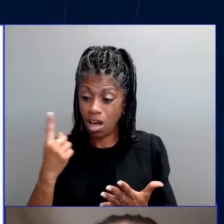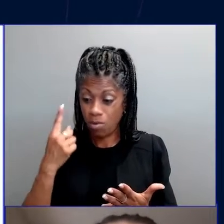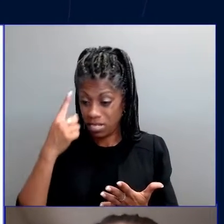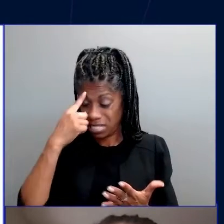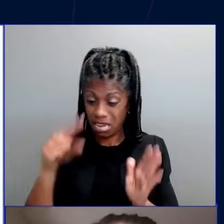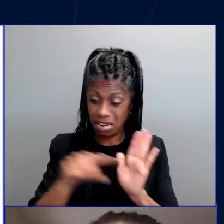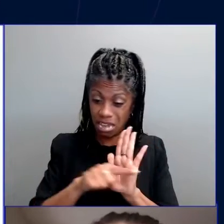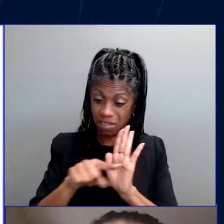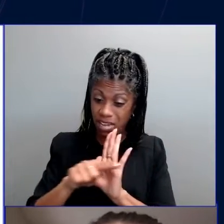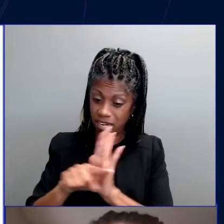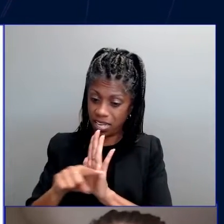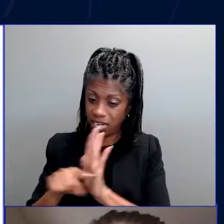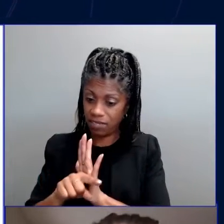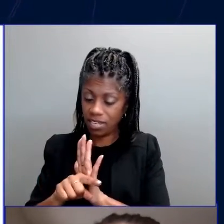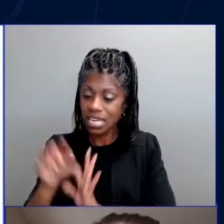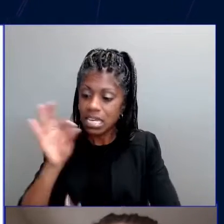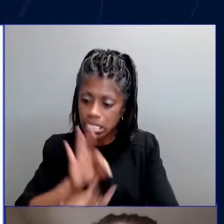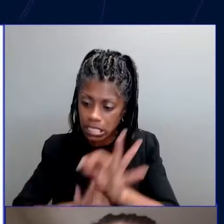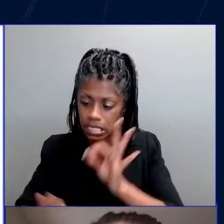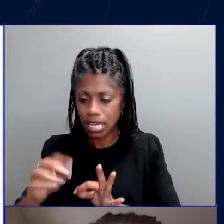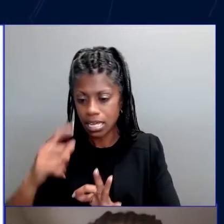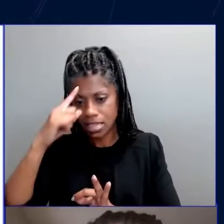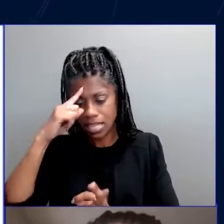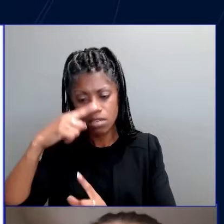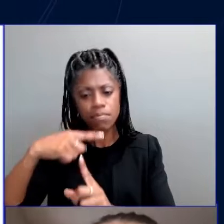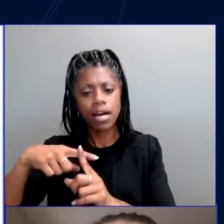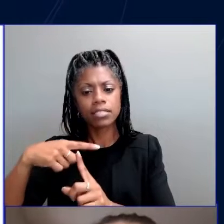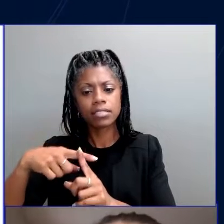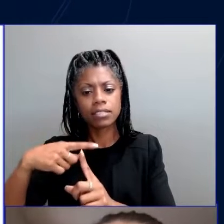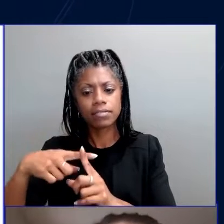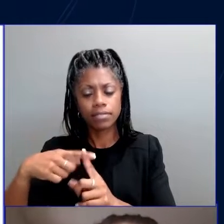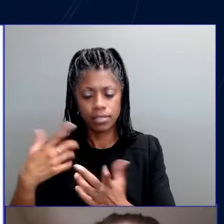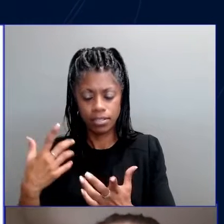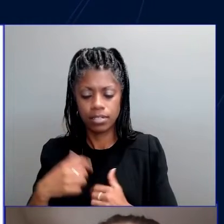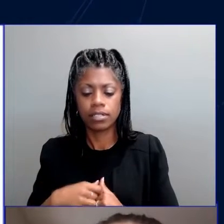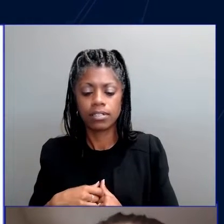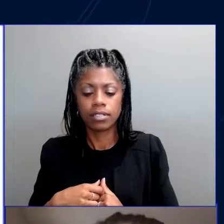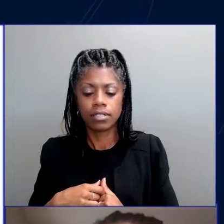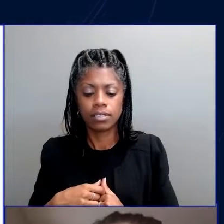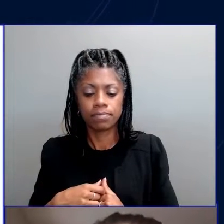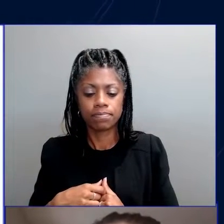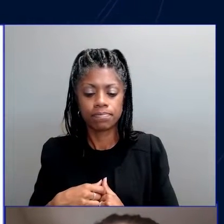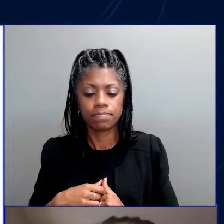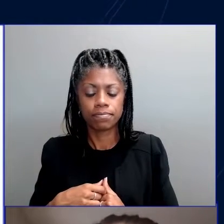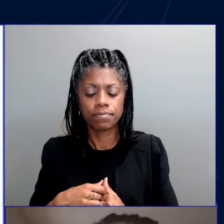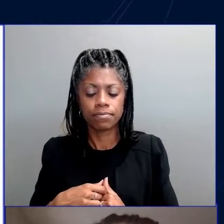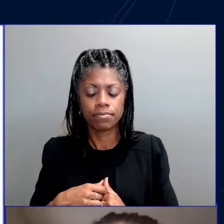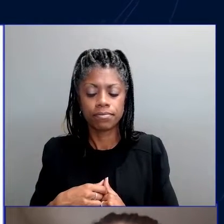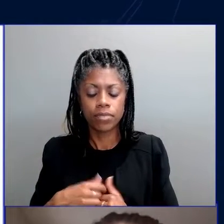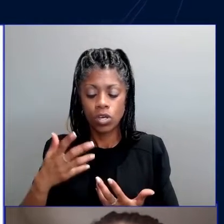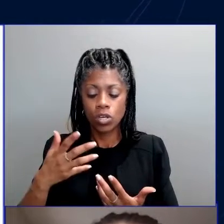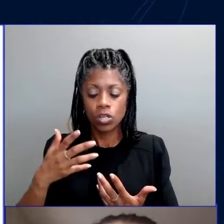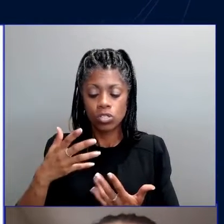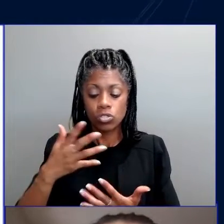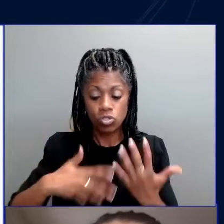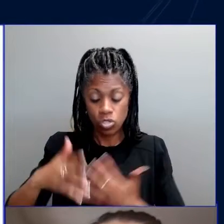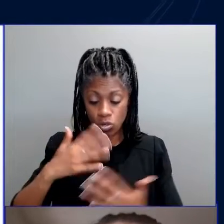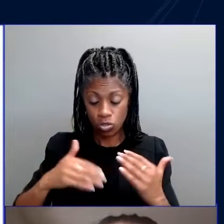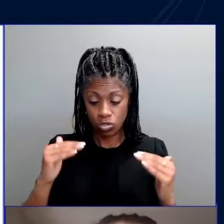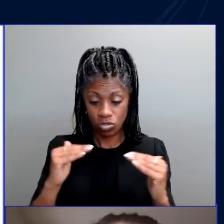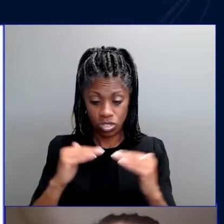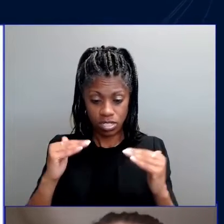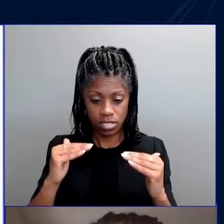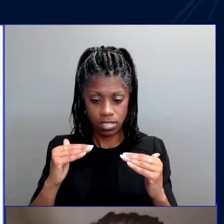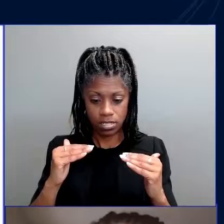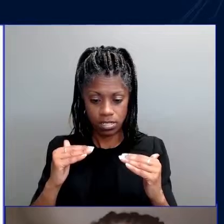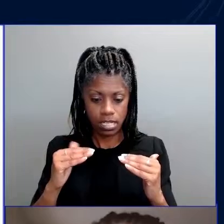Terms like access-centered practices and disability justice aren't for placing on our webinars and social media posts just to attract